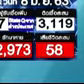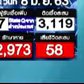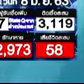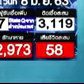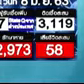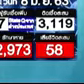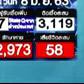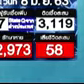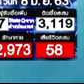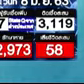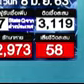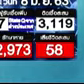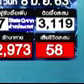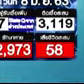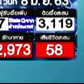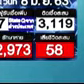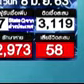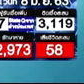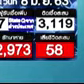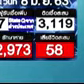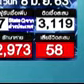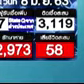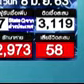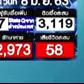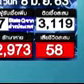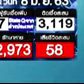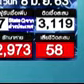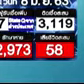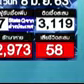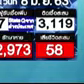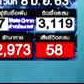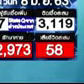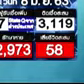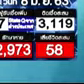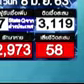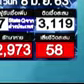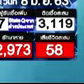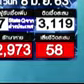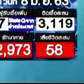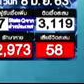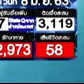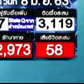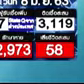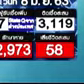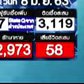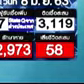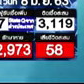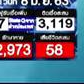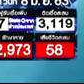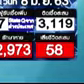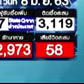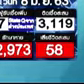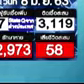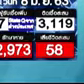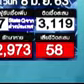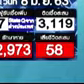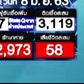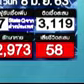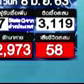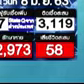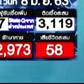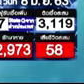on the ground of embassies. The Thai embassy in Amman, Jordan, taking care of the well-being of